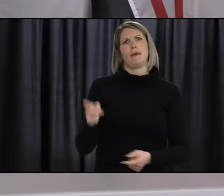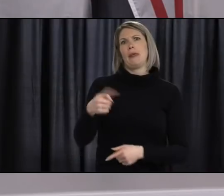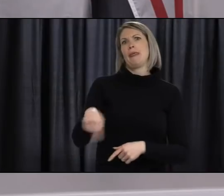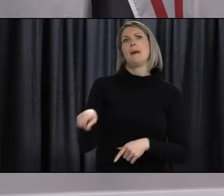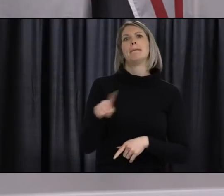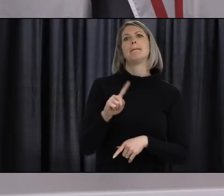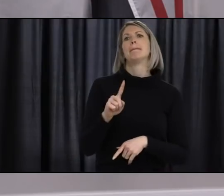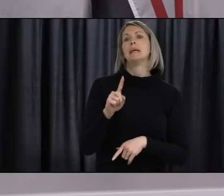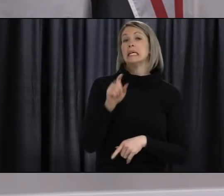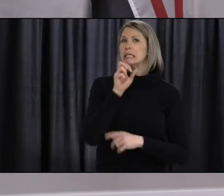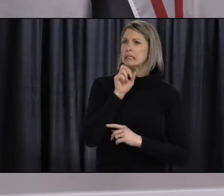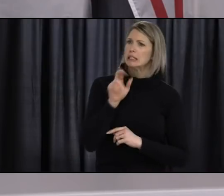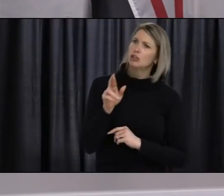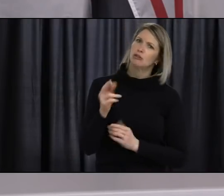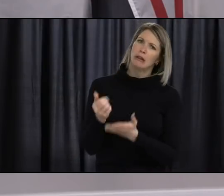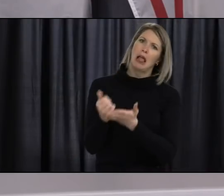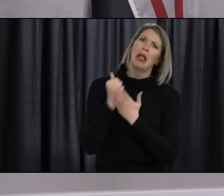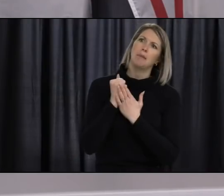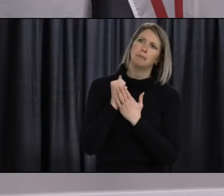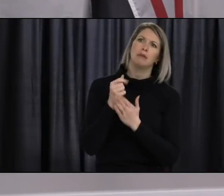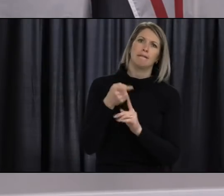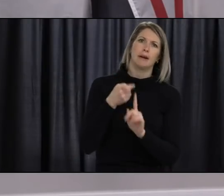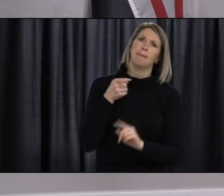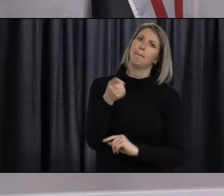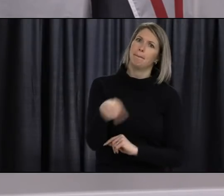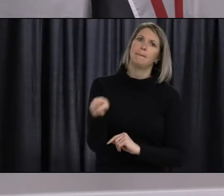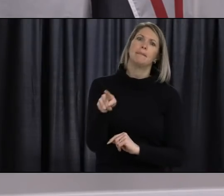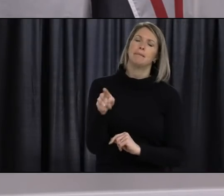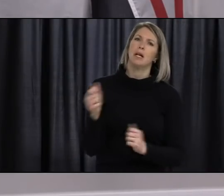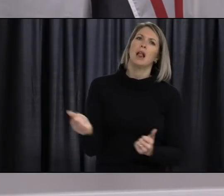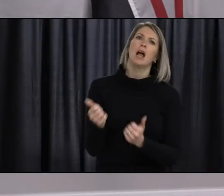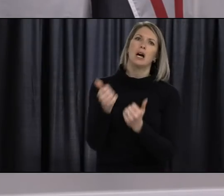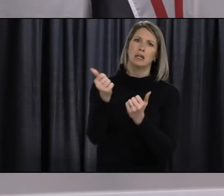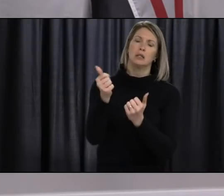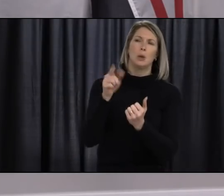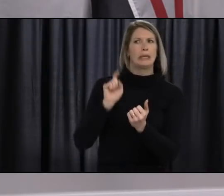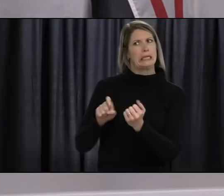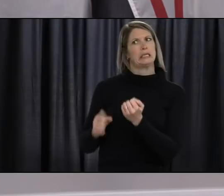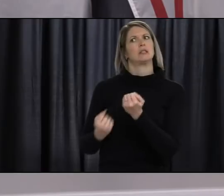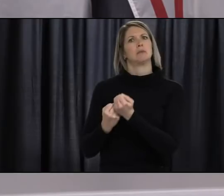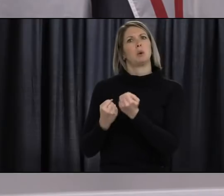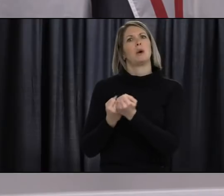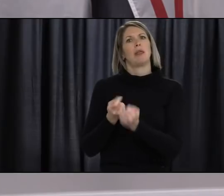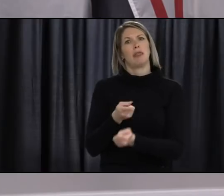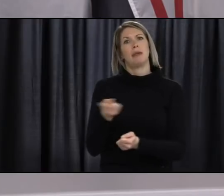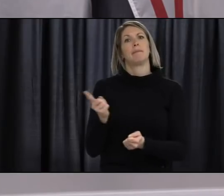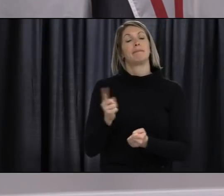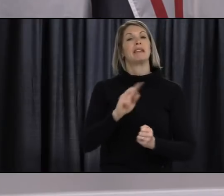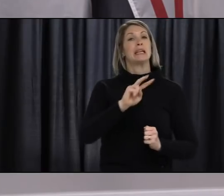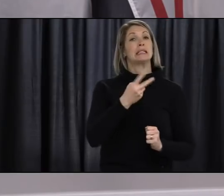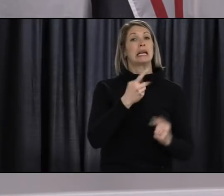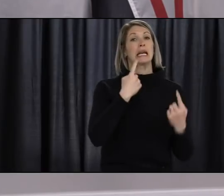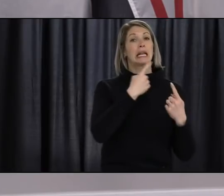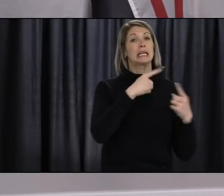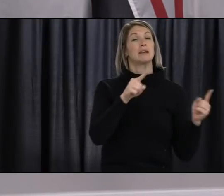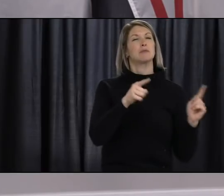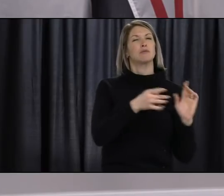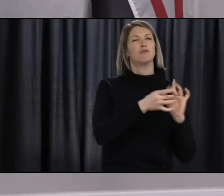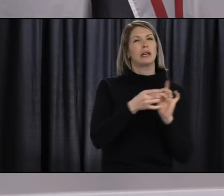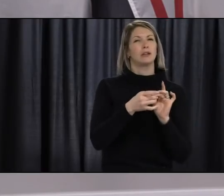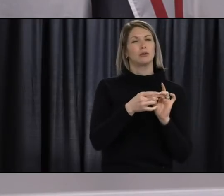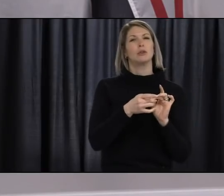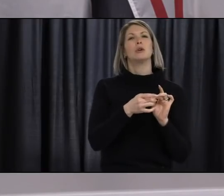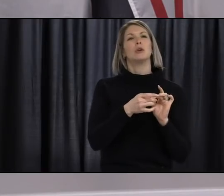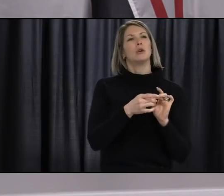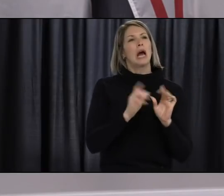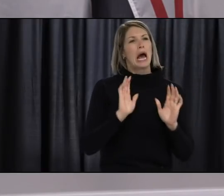with disabilities within our communities. We also know that the second announcement that he talked about today was about some of the businesses in